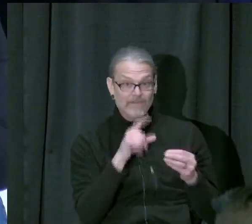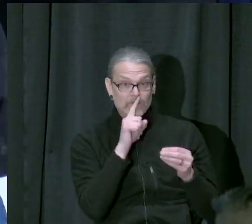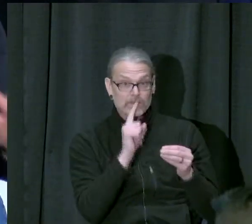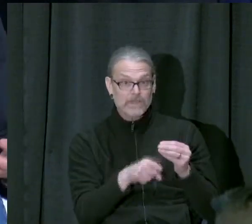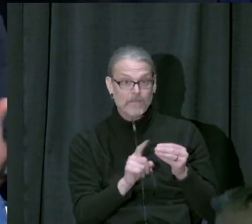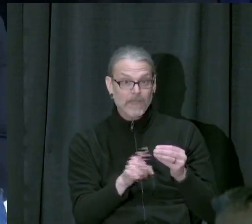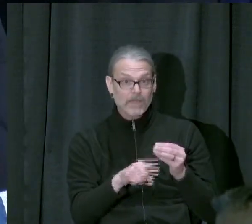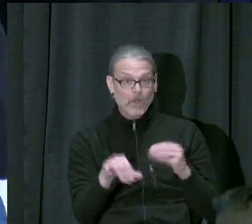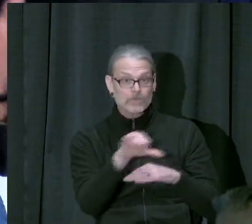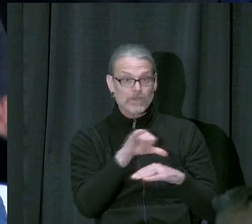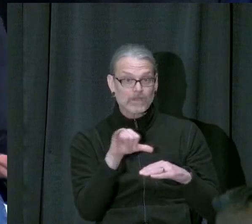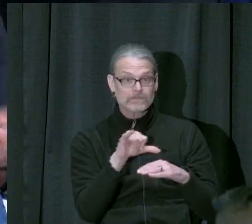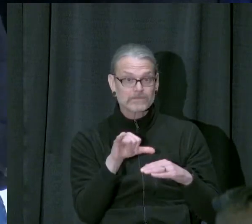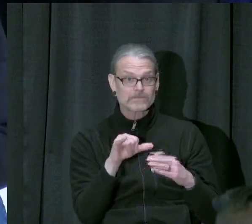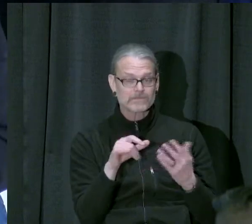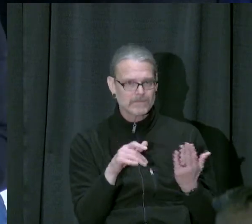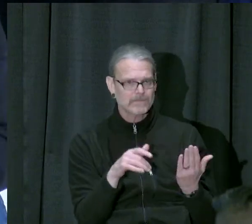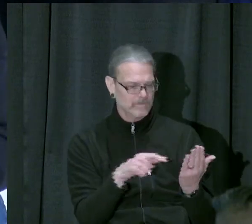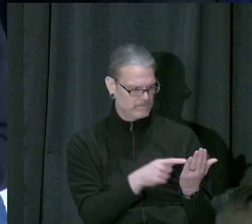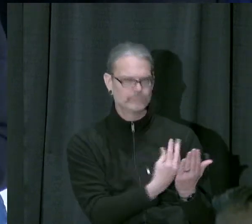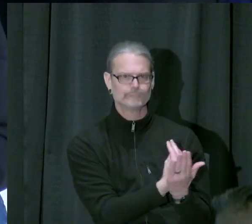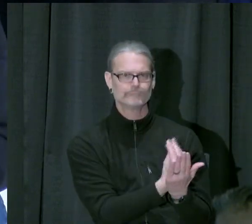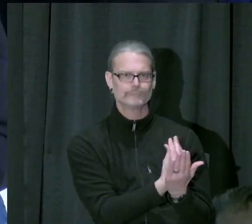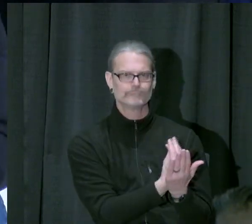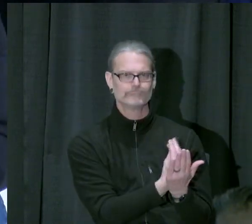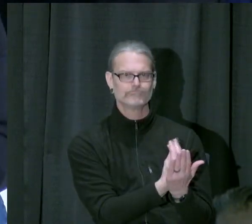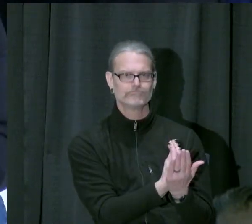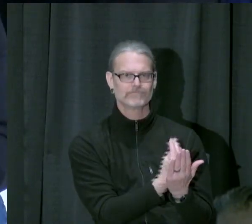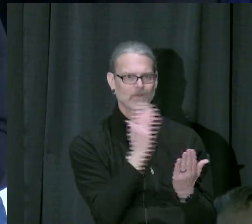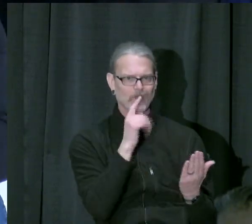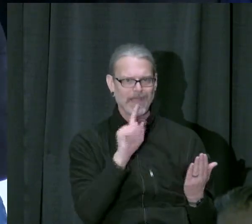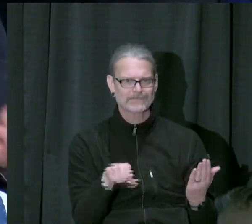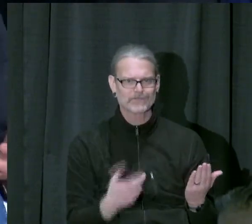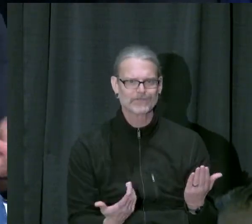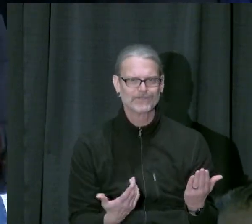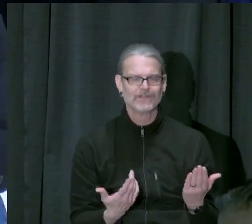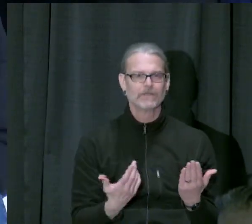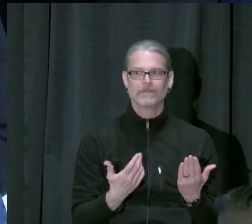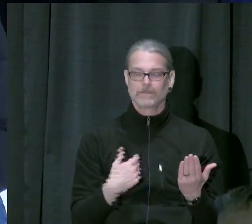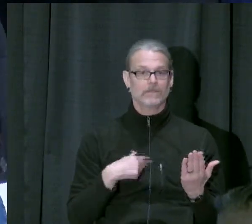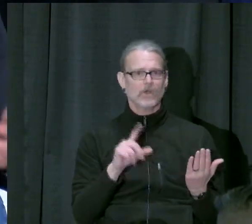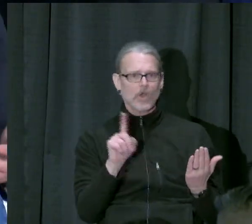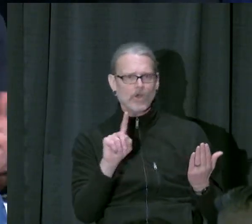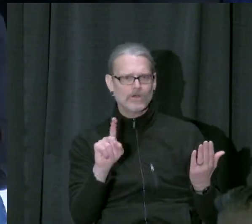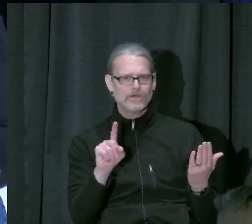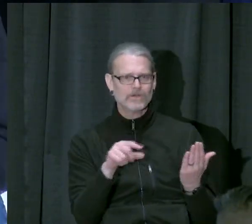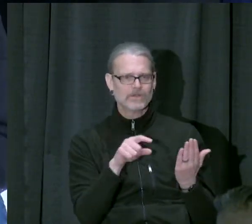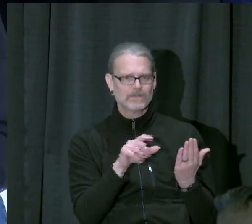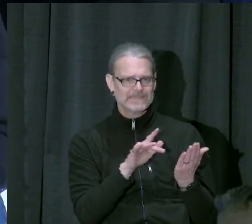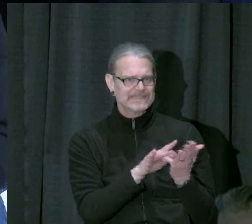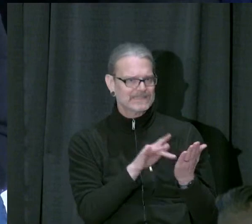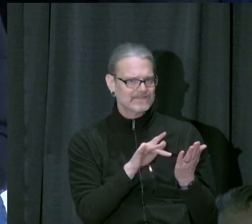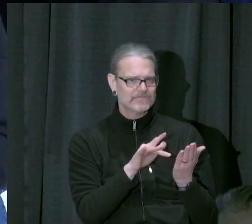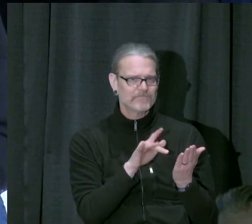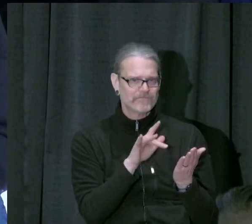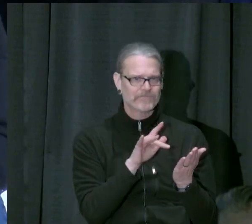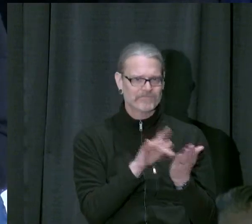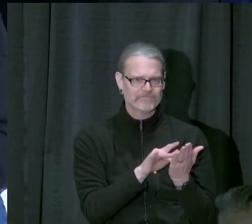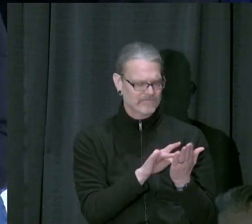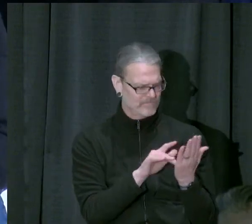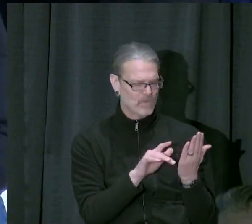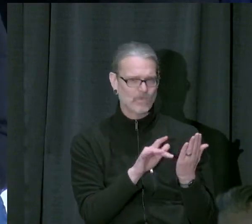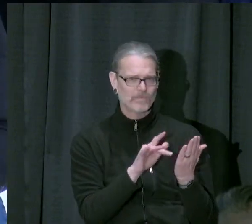you will get an answer about that. You could also ask other informations about the restrooms in the store. You could get the direction from that.